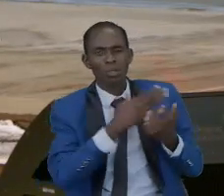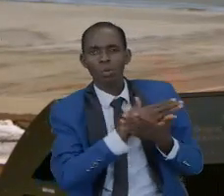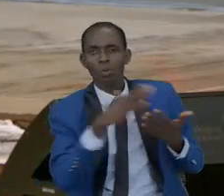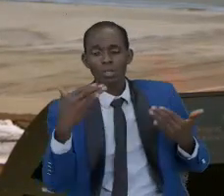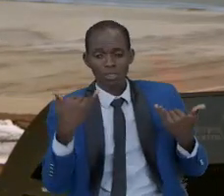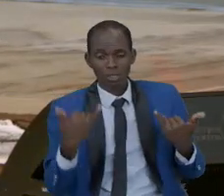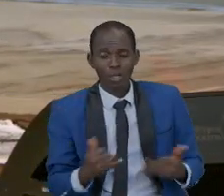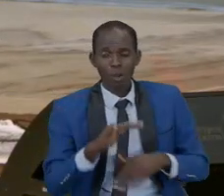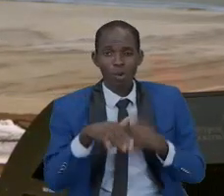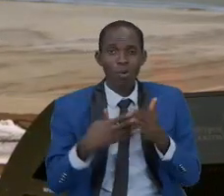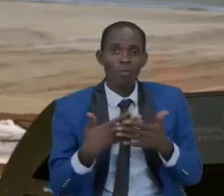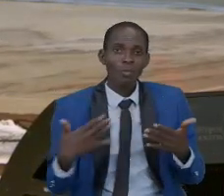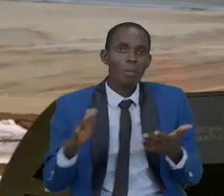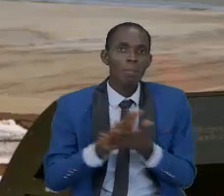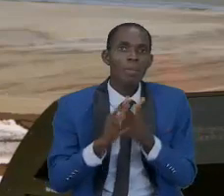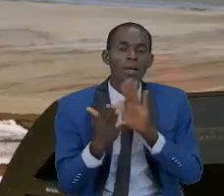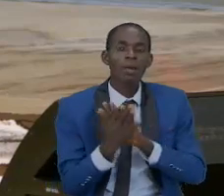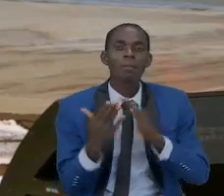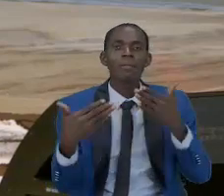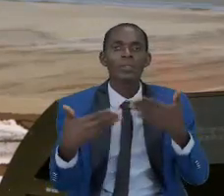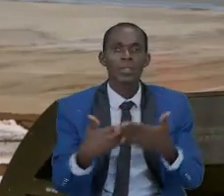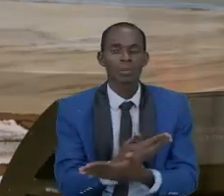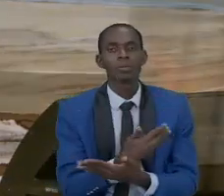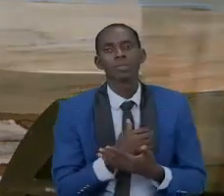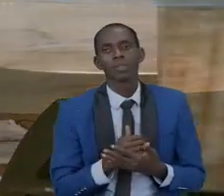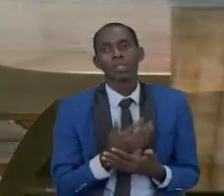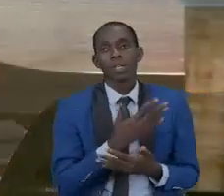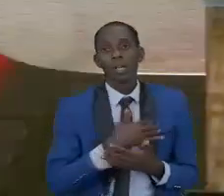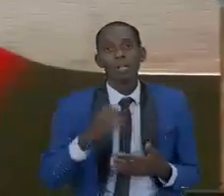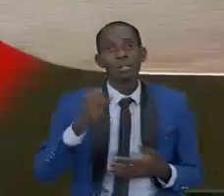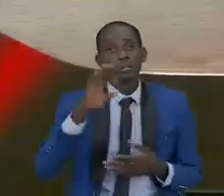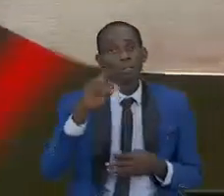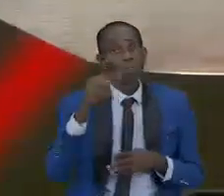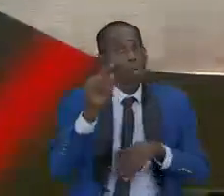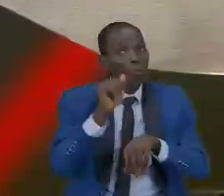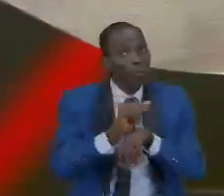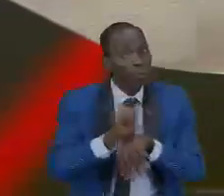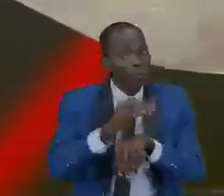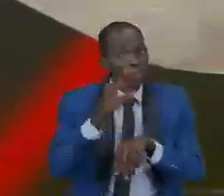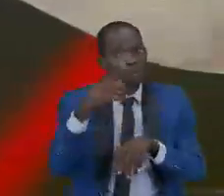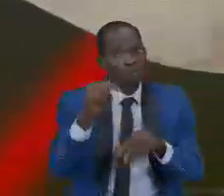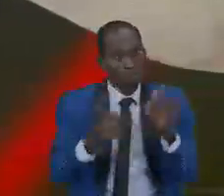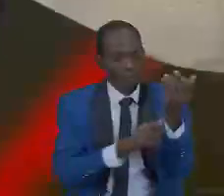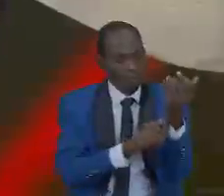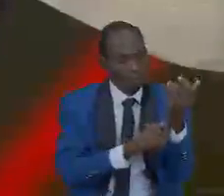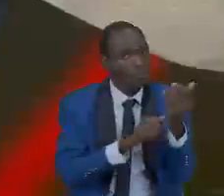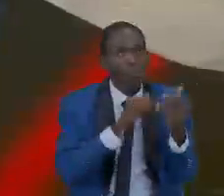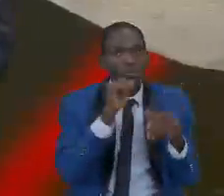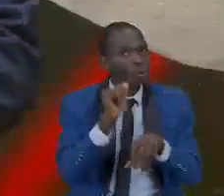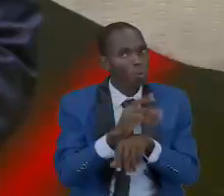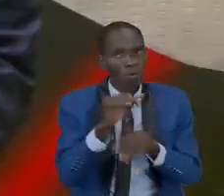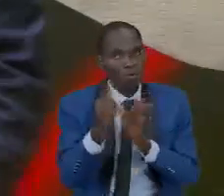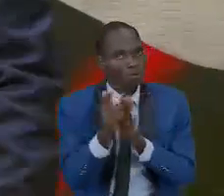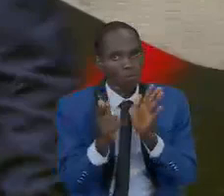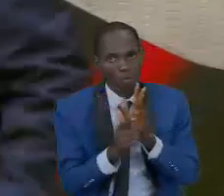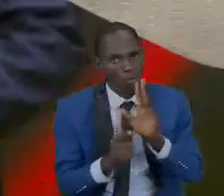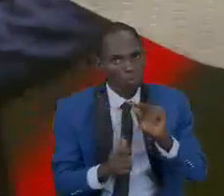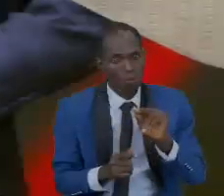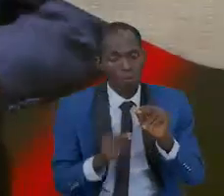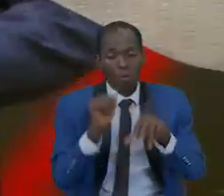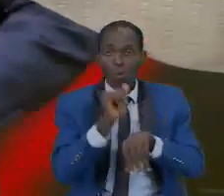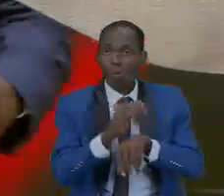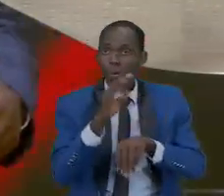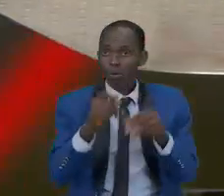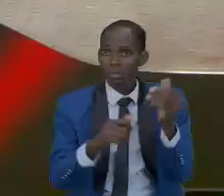all things have become new and so the works of the flesh not works of the lord The Works of